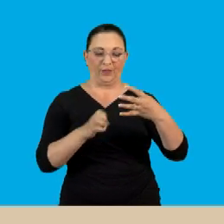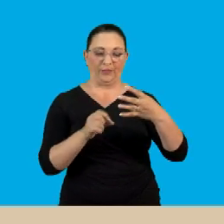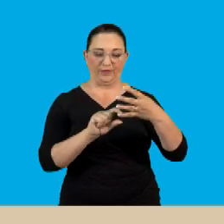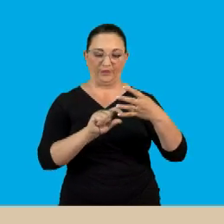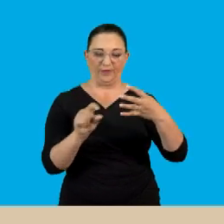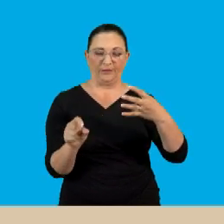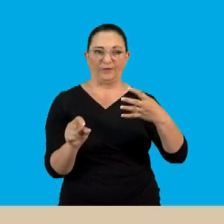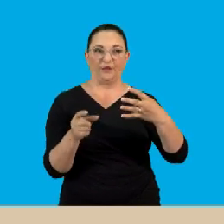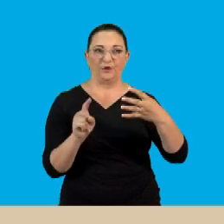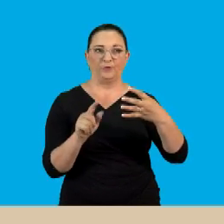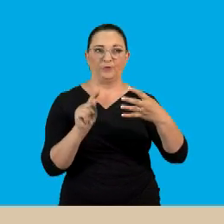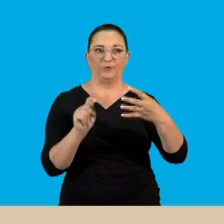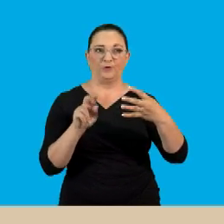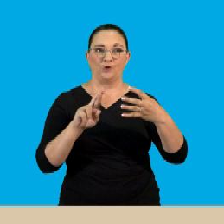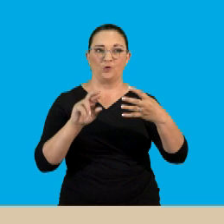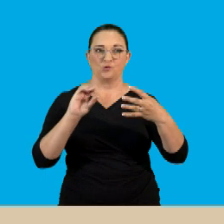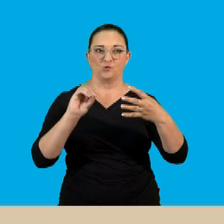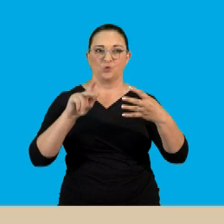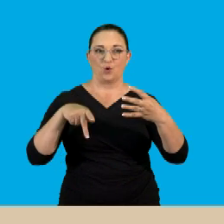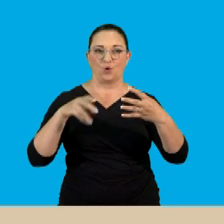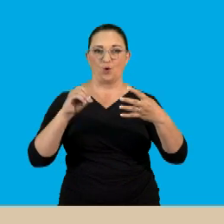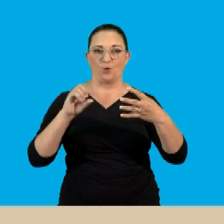of the Earth, is called the